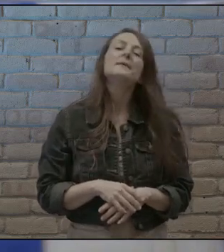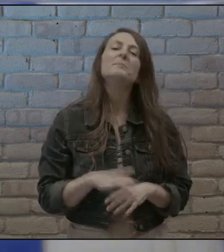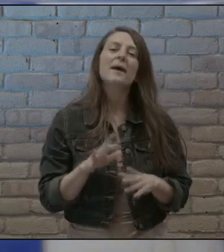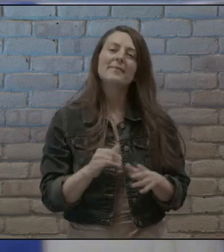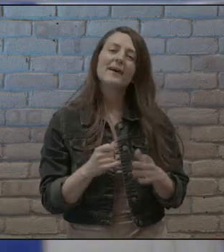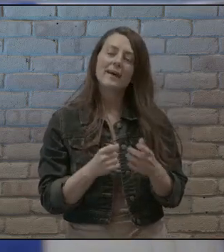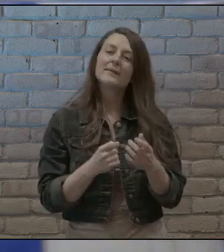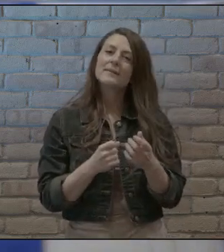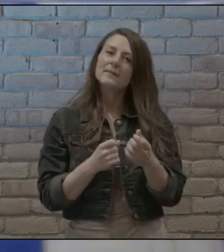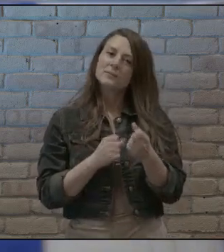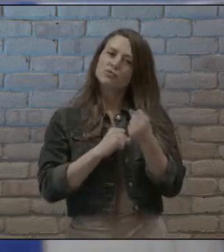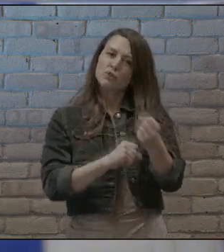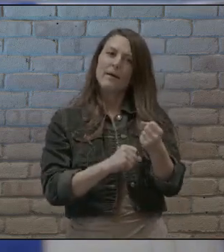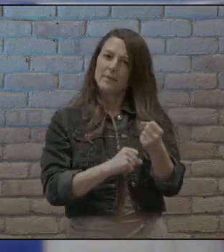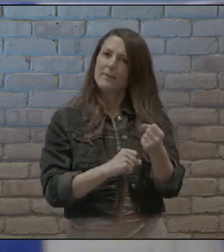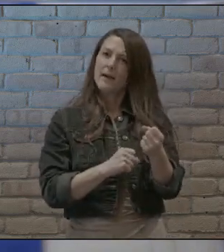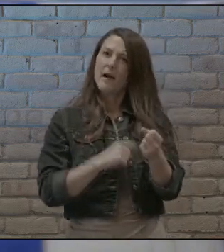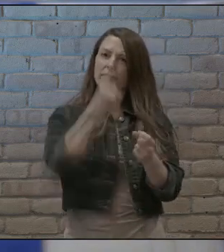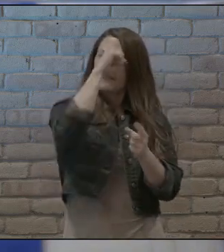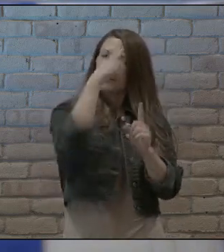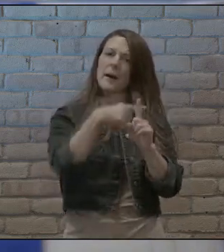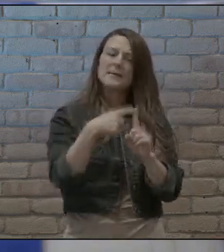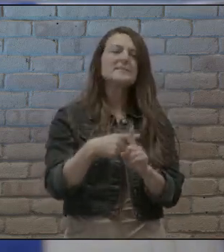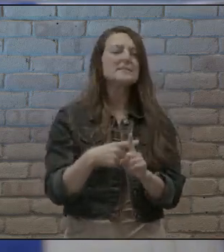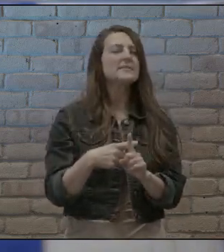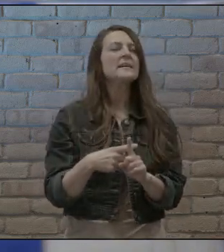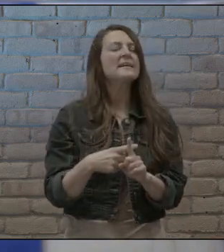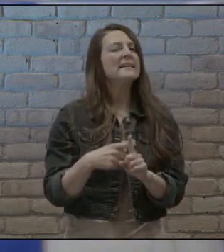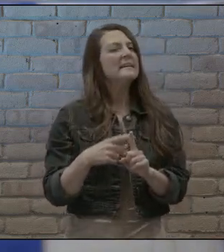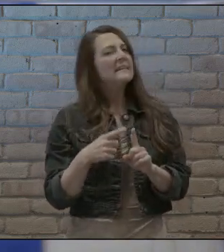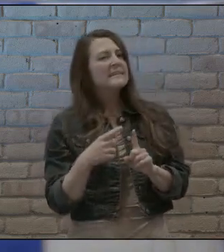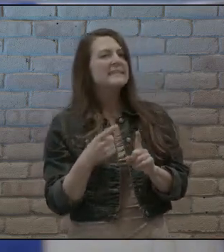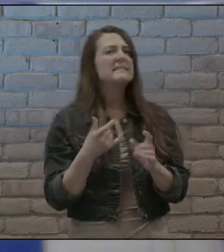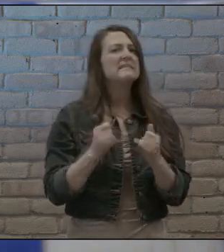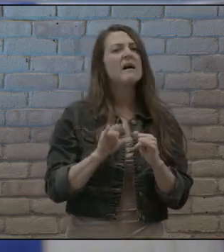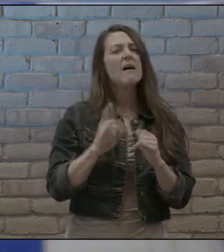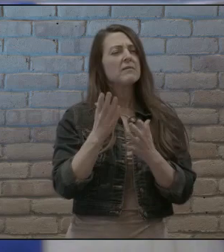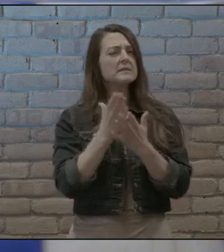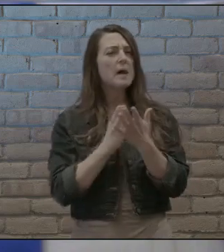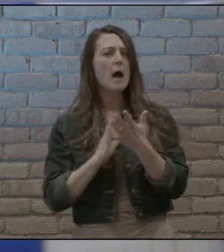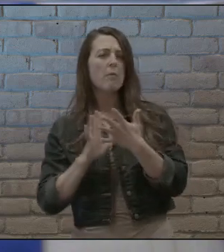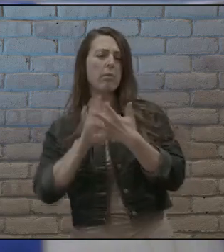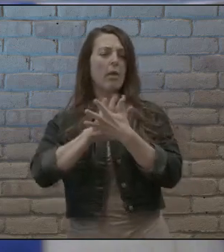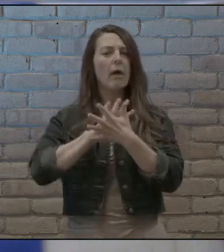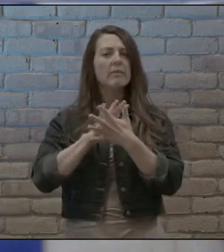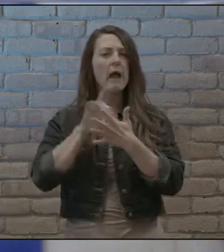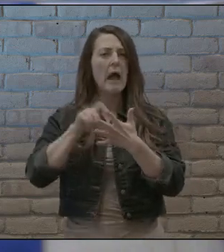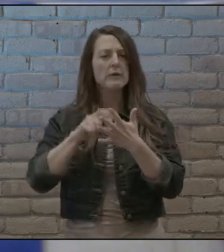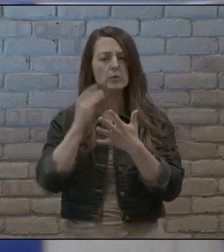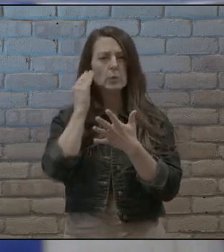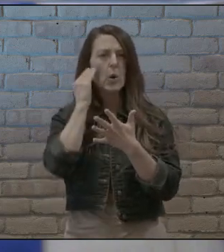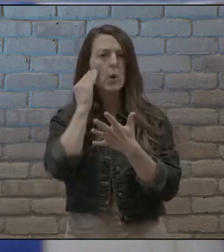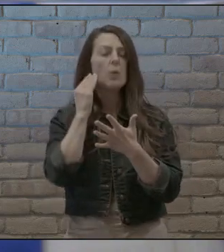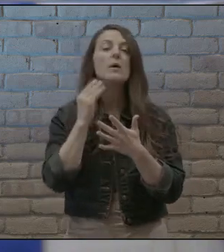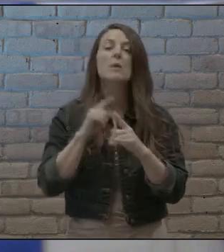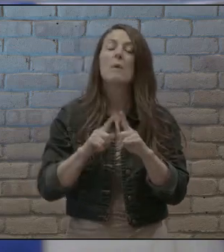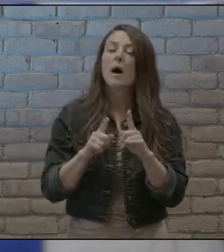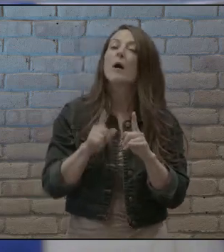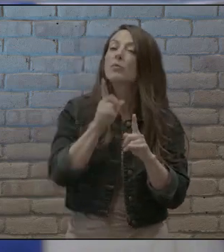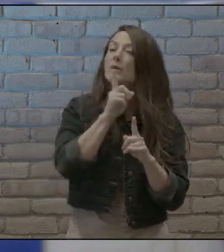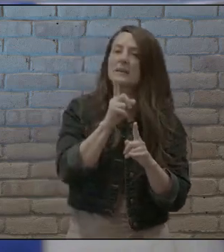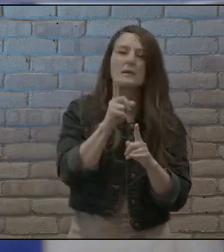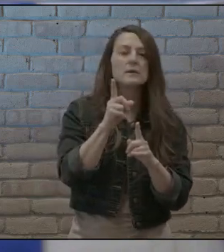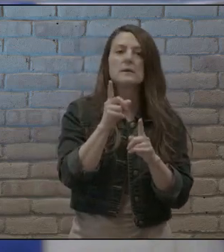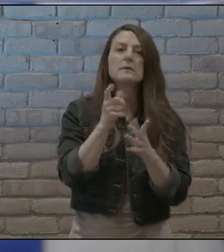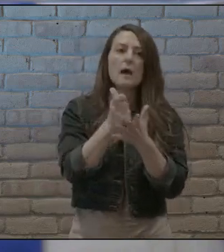this strength of positivity, it comes with some blind spots that I have to be aware of. But at the end of the day, it's great because it helps me